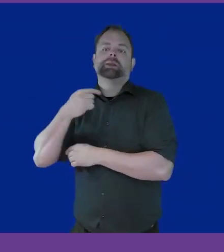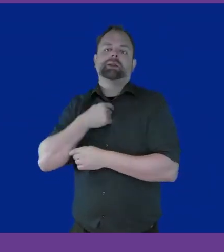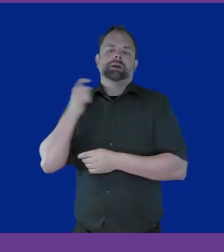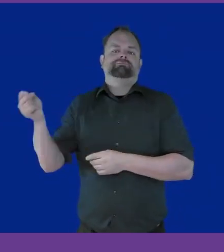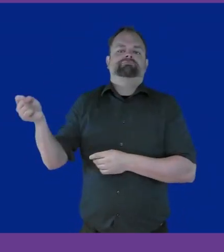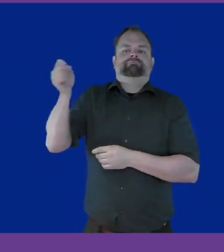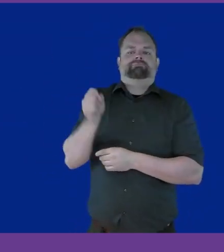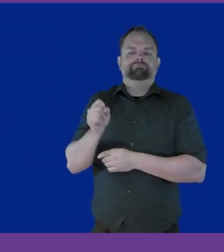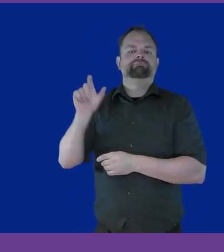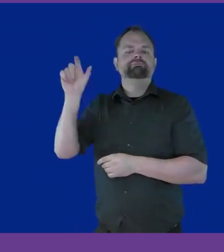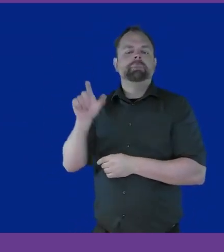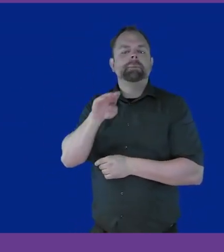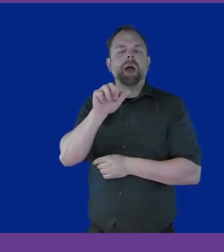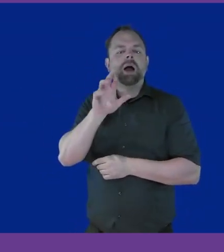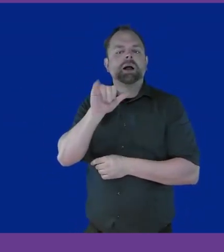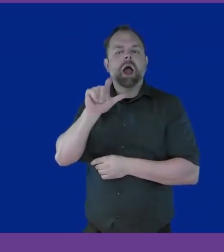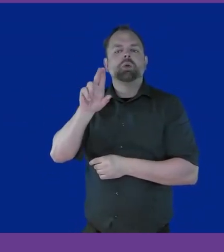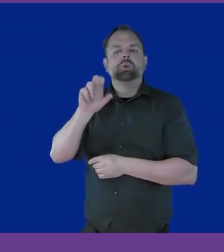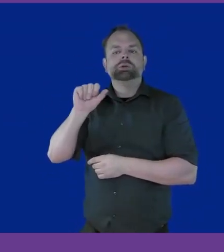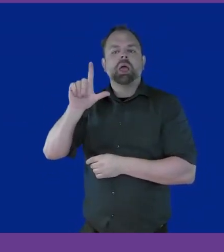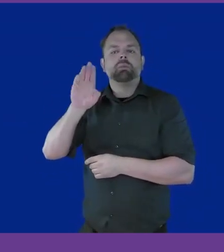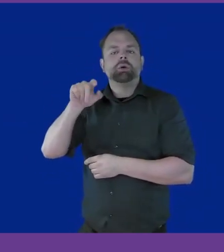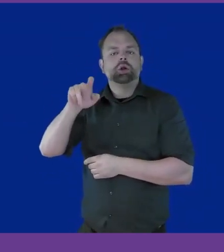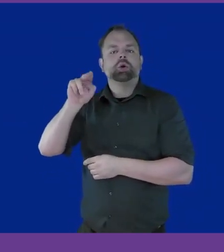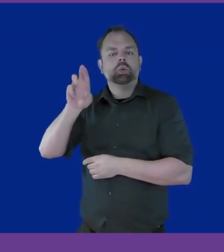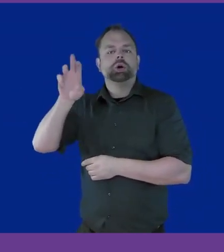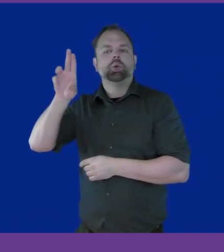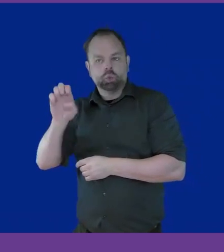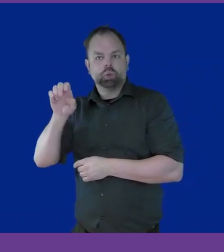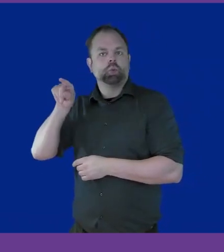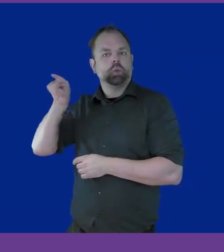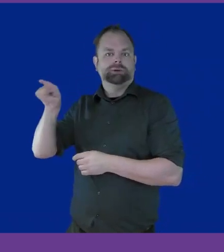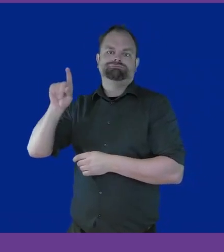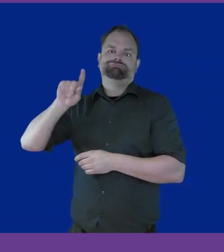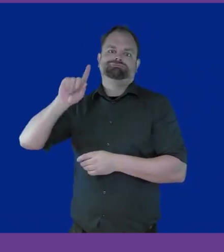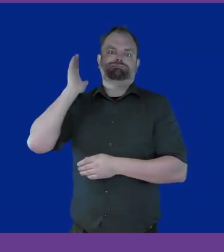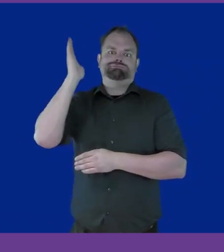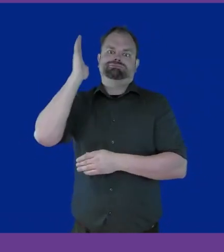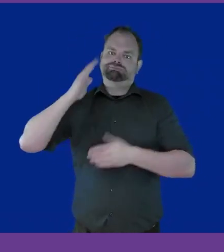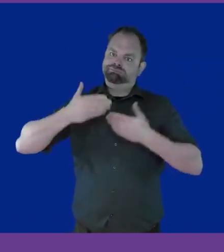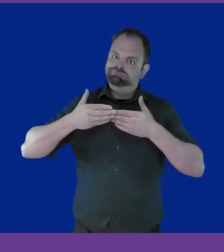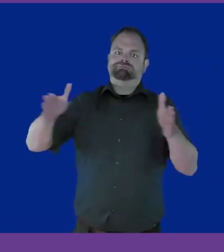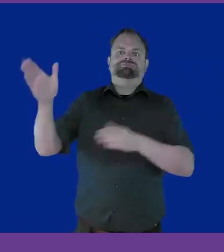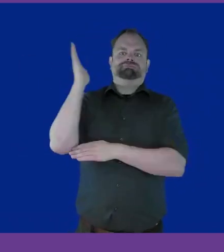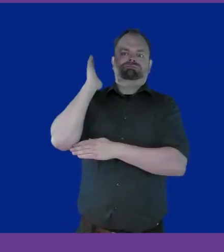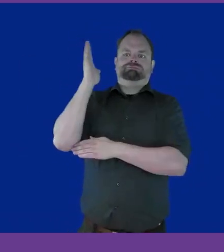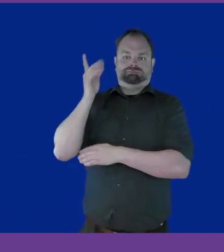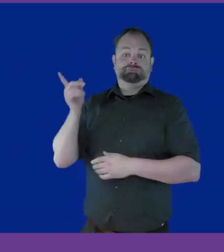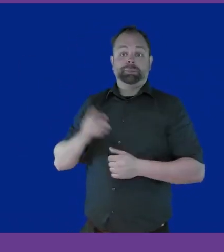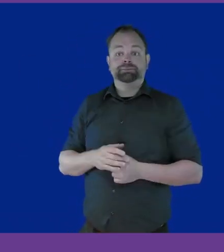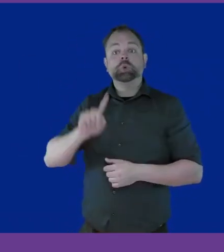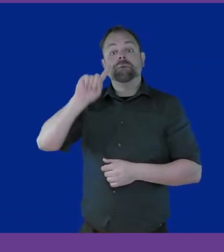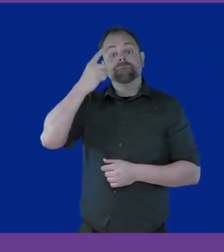this day and the ongoing dialogue. Thank you so much, Bing. I'm going to start saying thank you very much to all